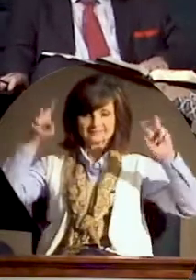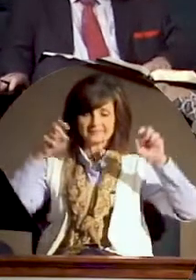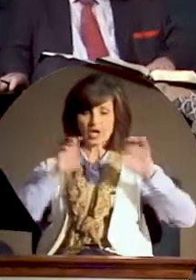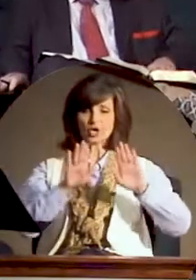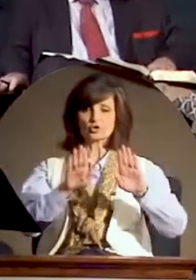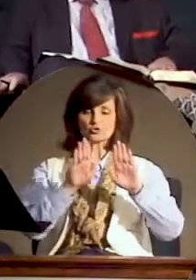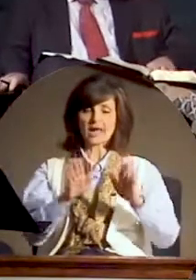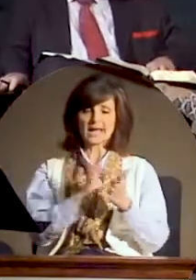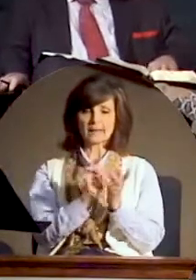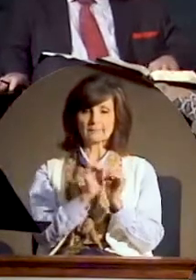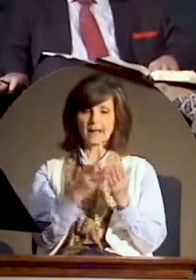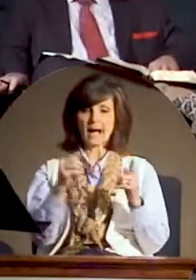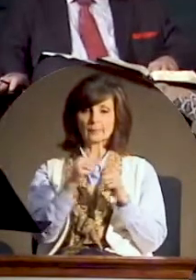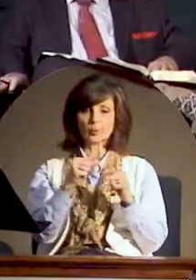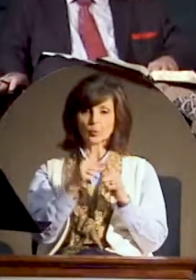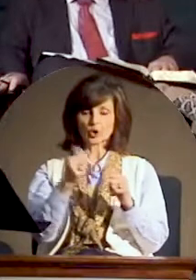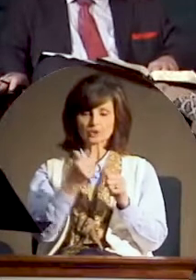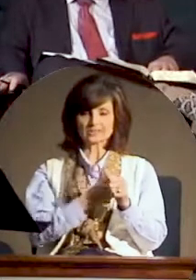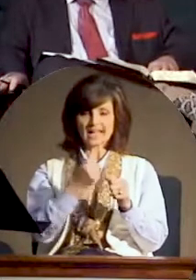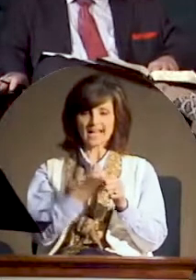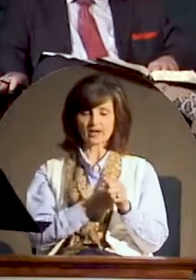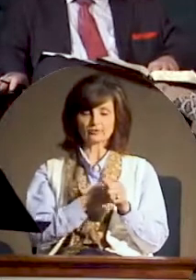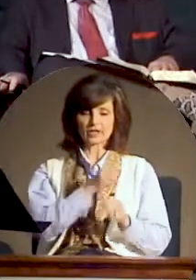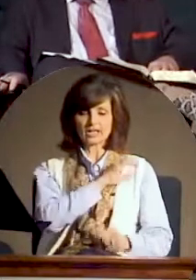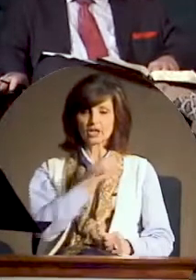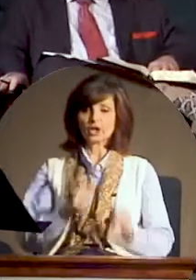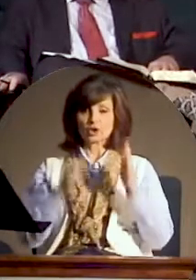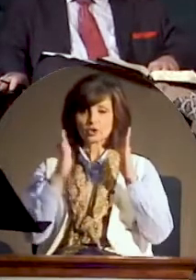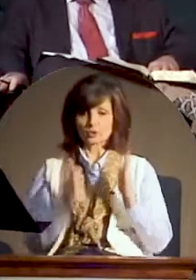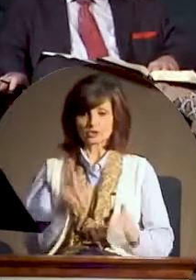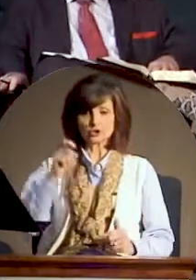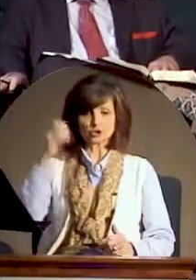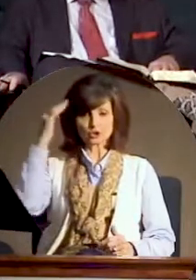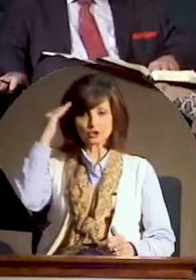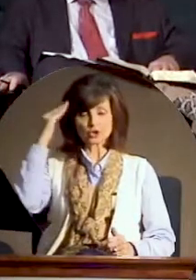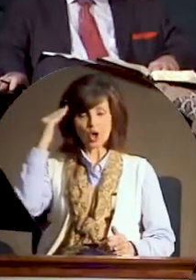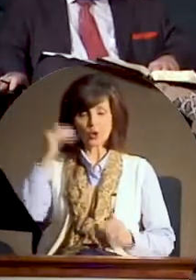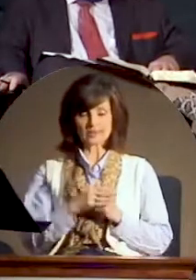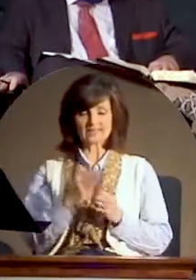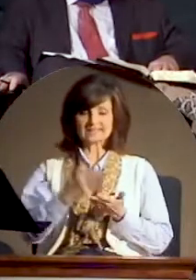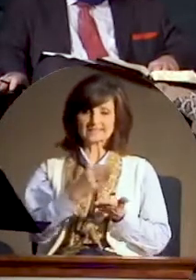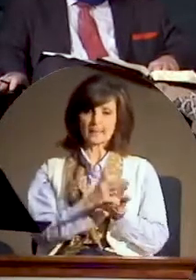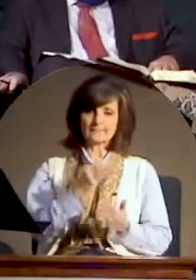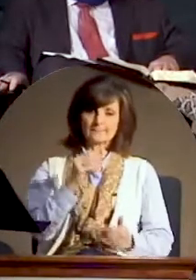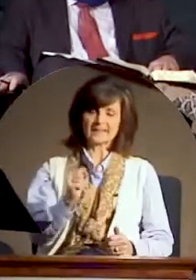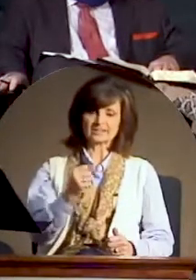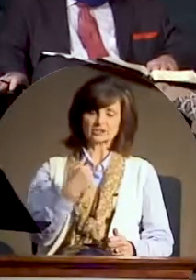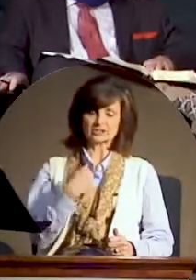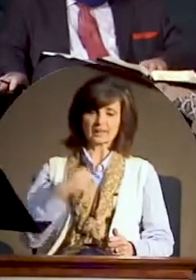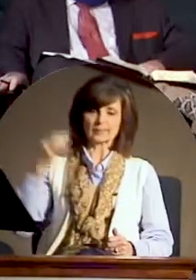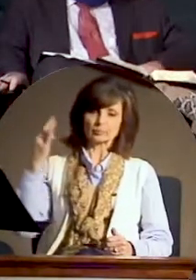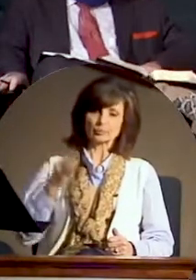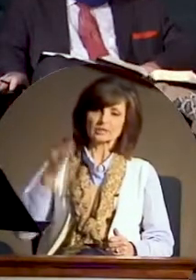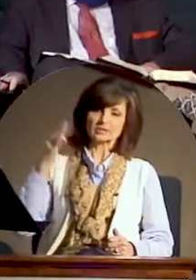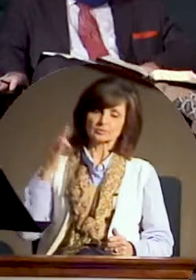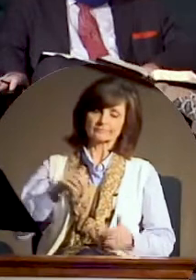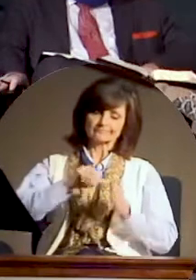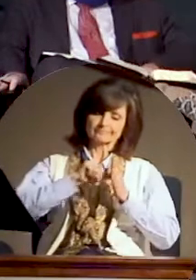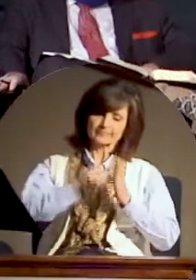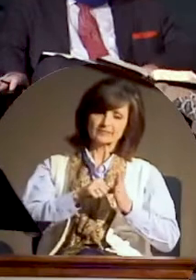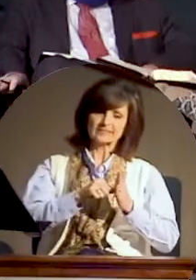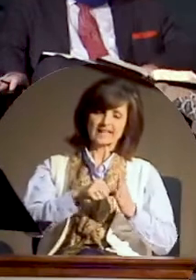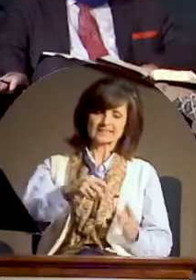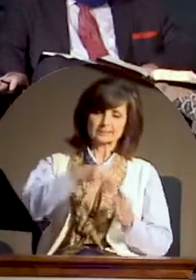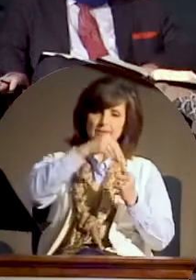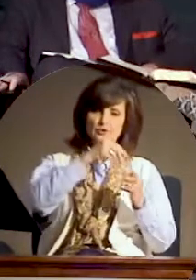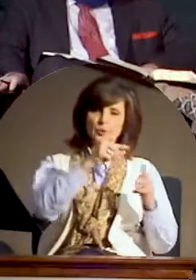Bible Words Every Child of God Should Know." It's a series of messages that I've been preaching, emphasizing